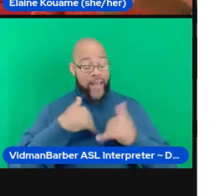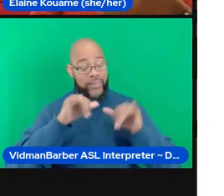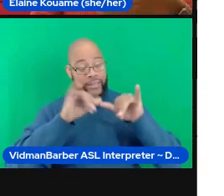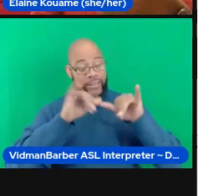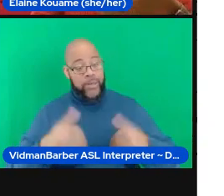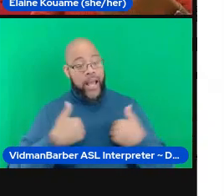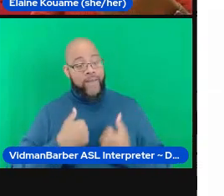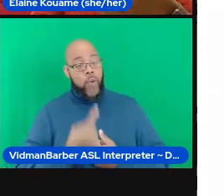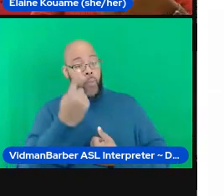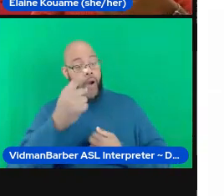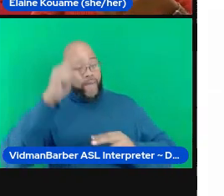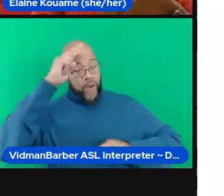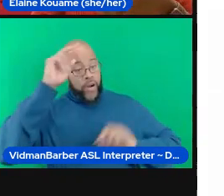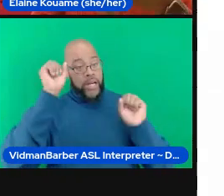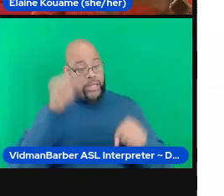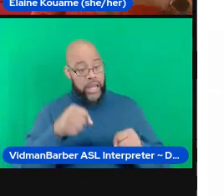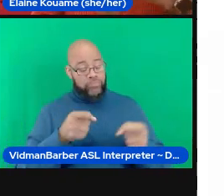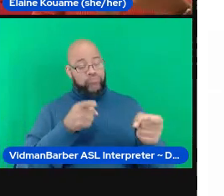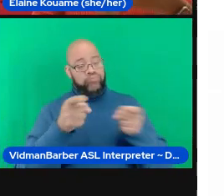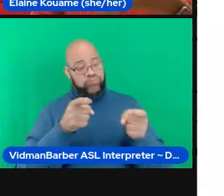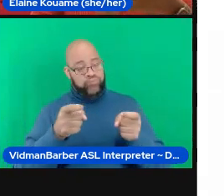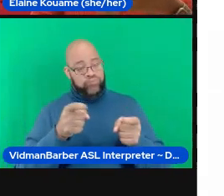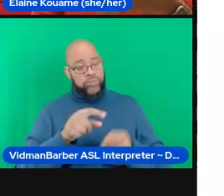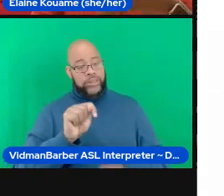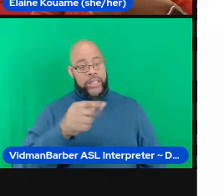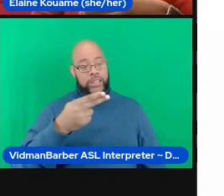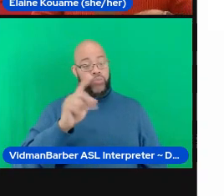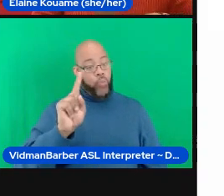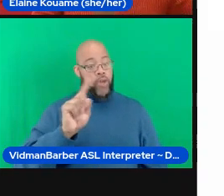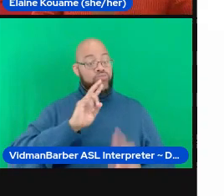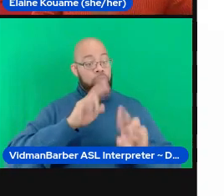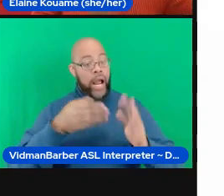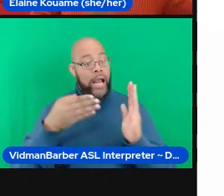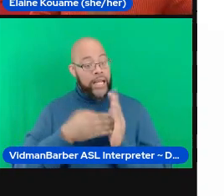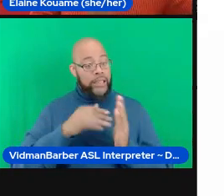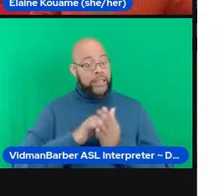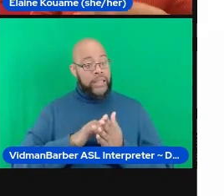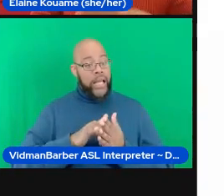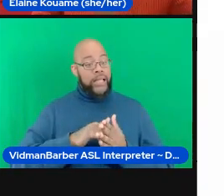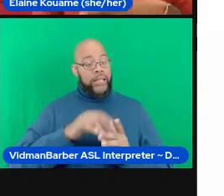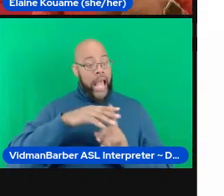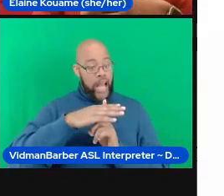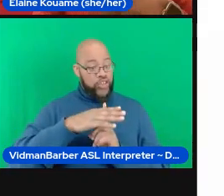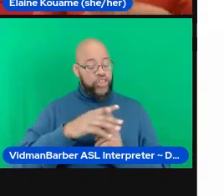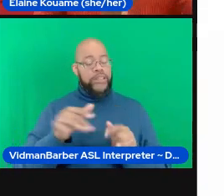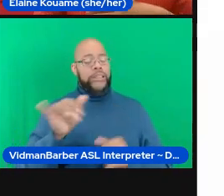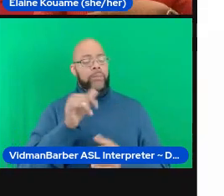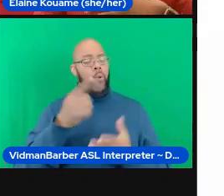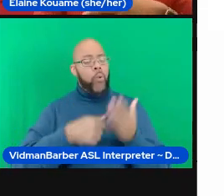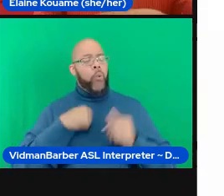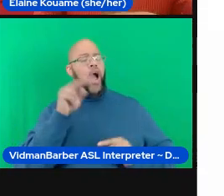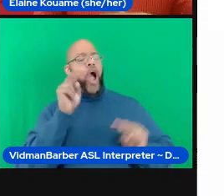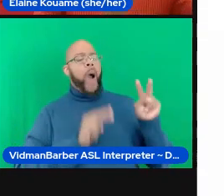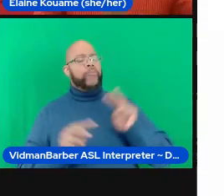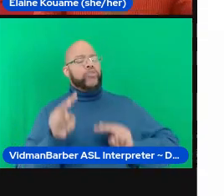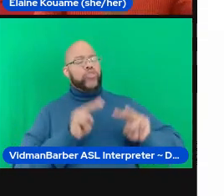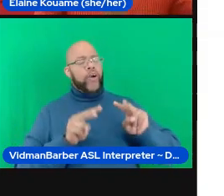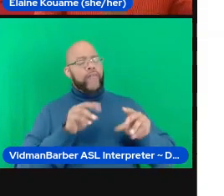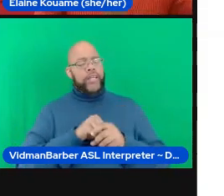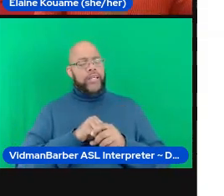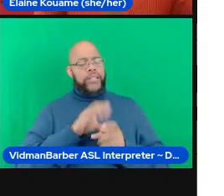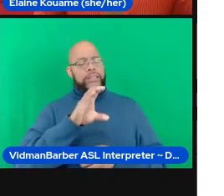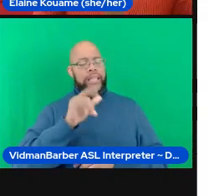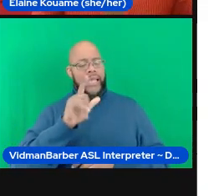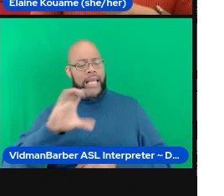have one virus that can drive Th1 response against dietary antigens, similar to what we observe in celiac